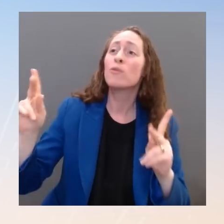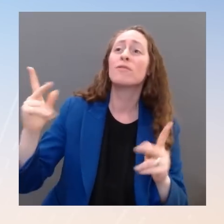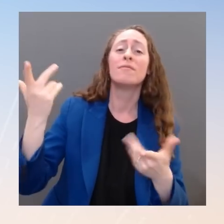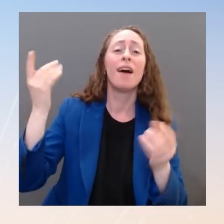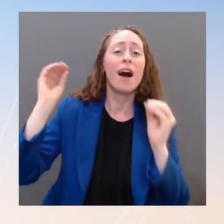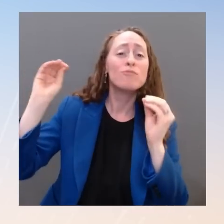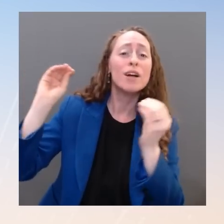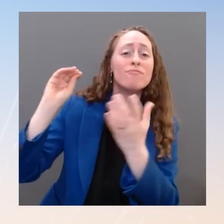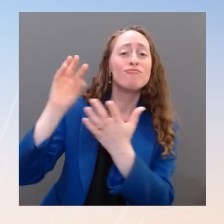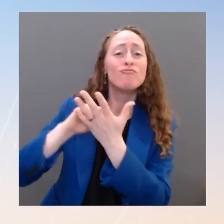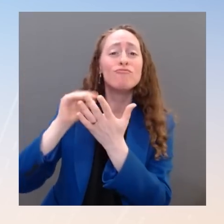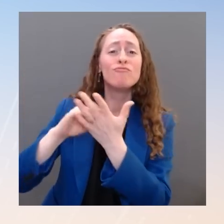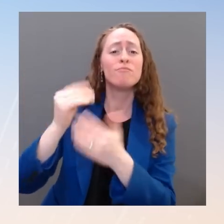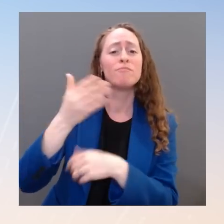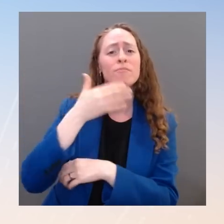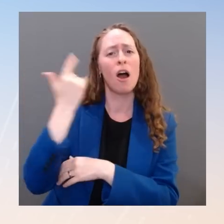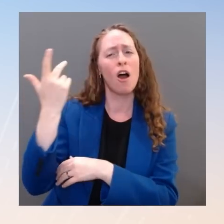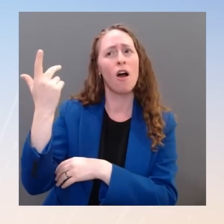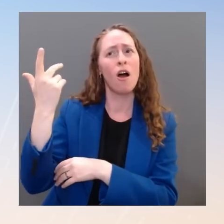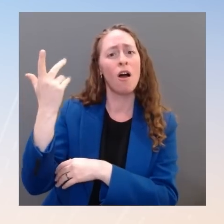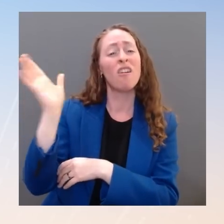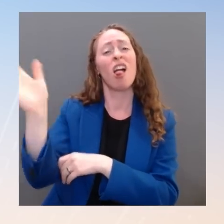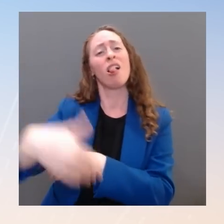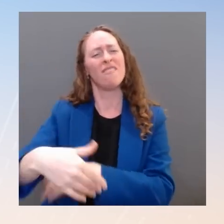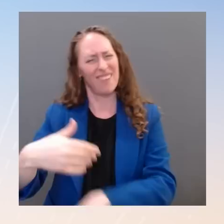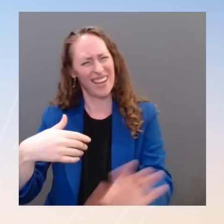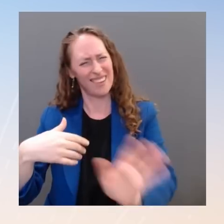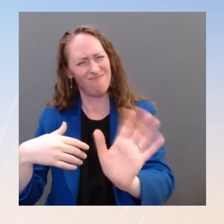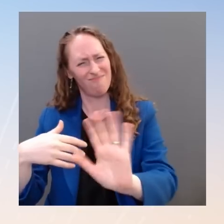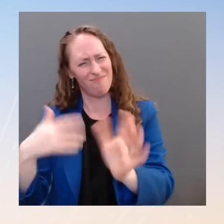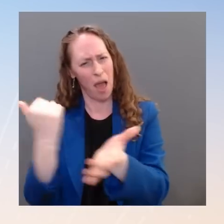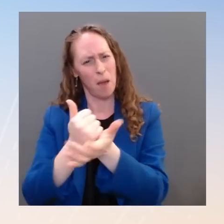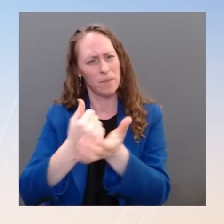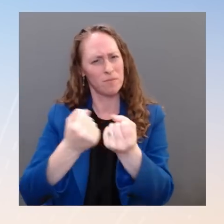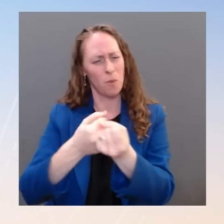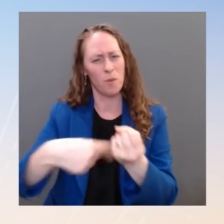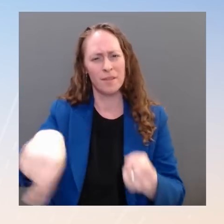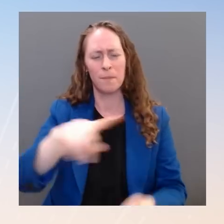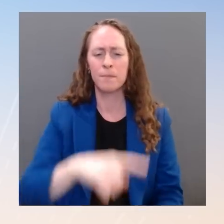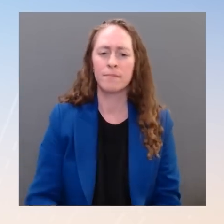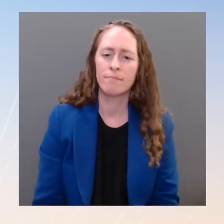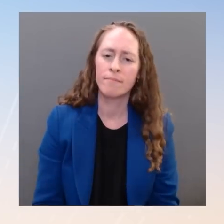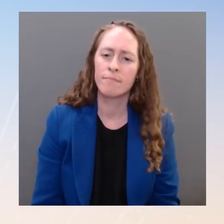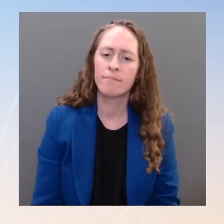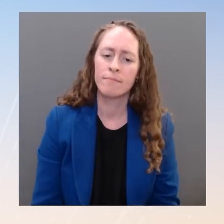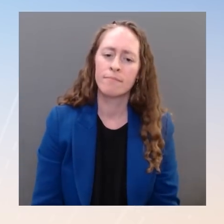ahead. Thanks. Switching gears to Title 42, the president said today that the administration would comply with